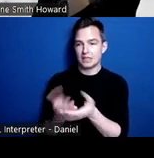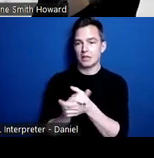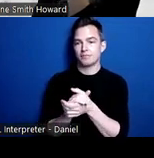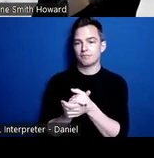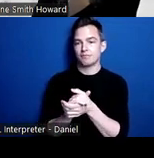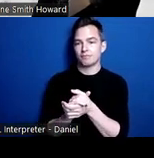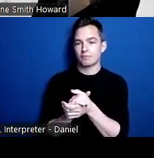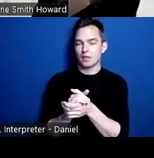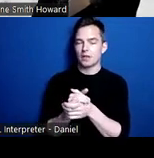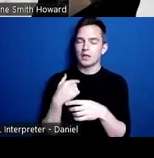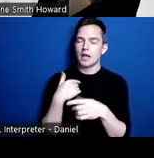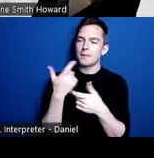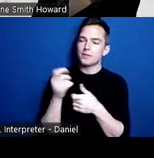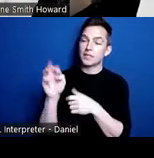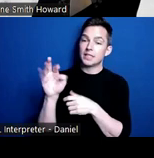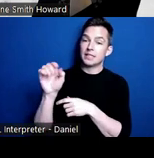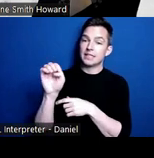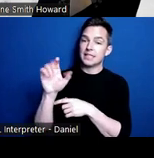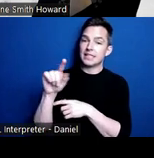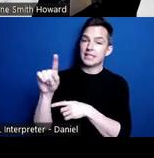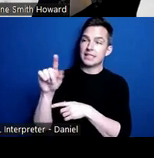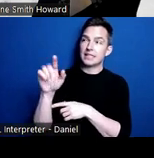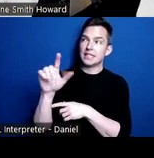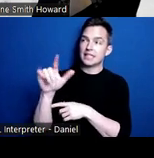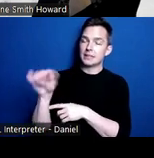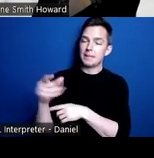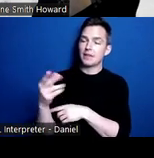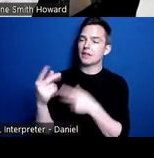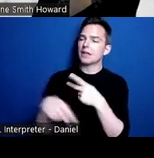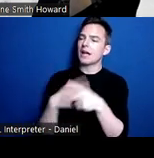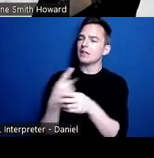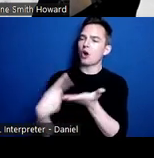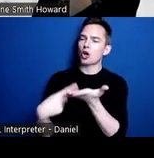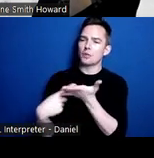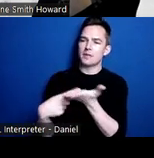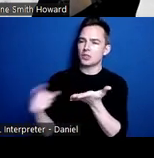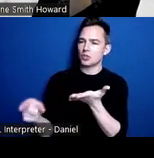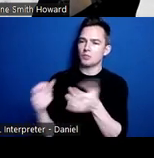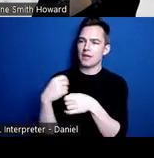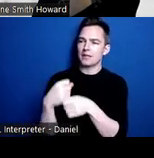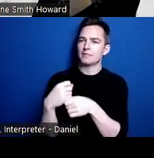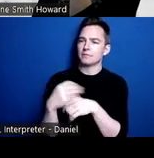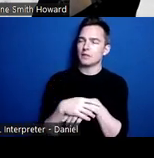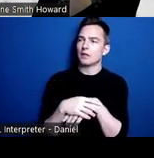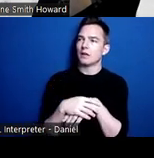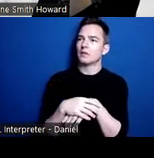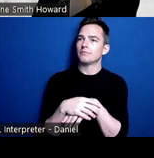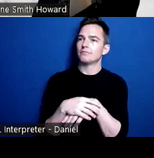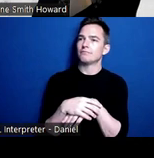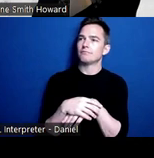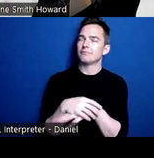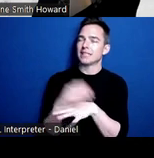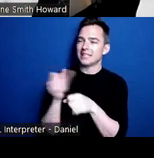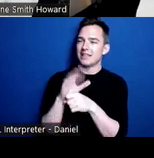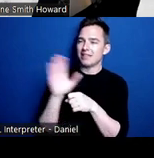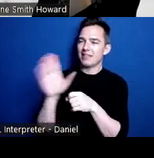I'd be interested in Elizabeth and what kind of arguments you made to get that sort of attention and